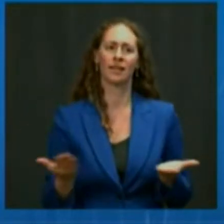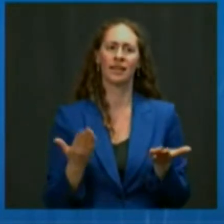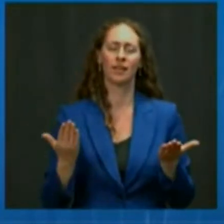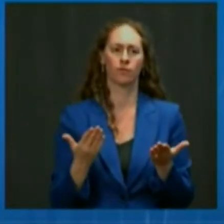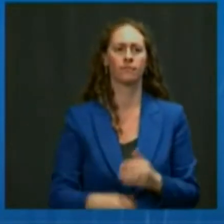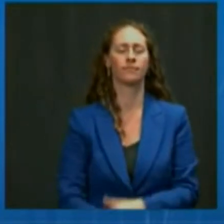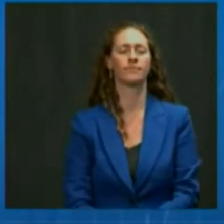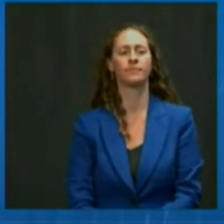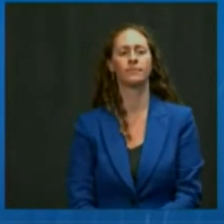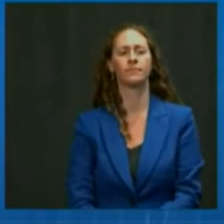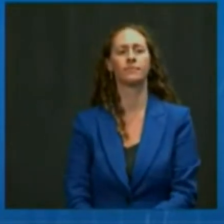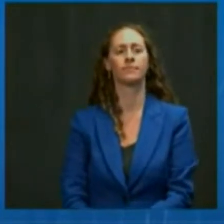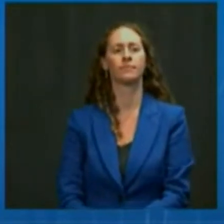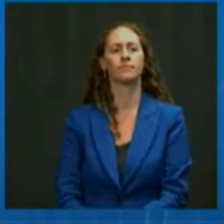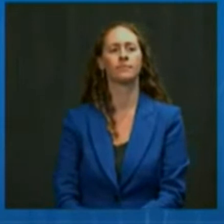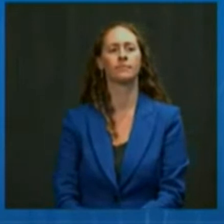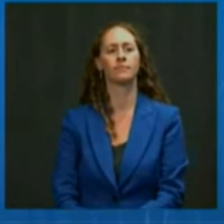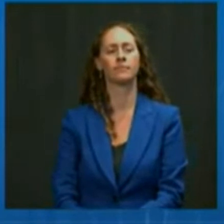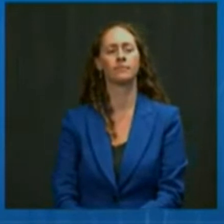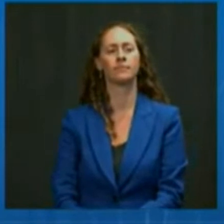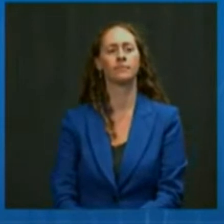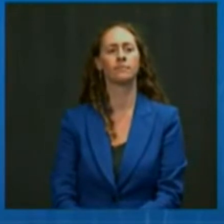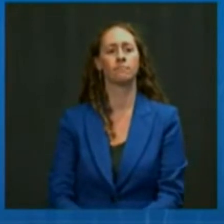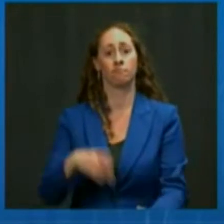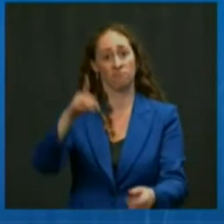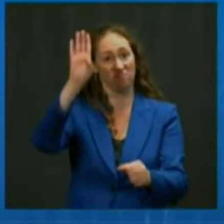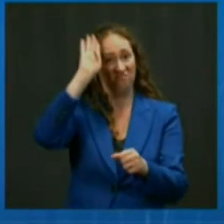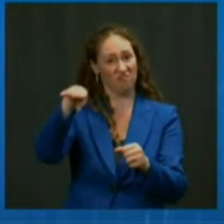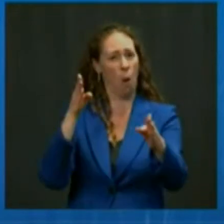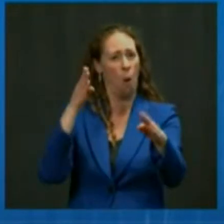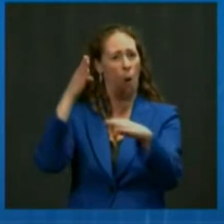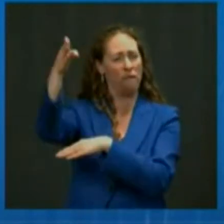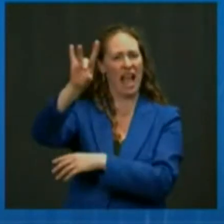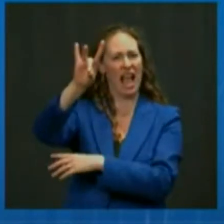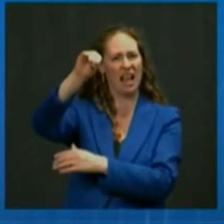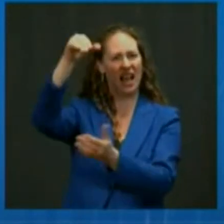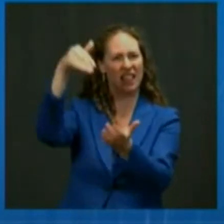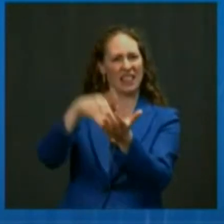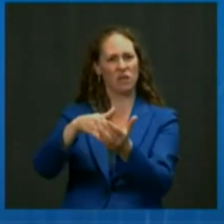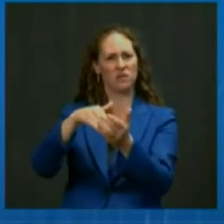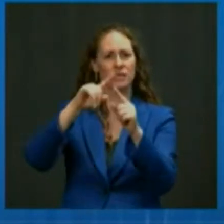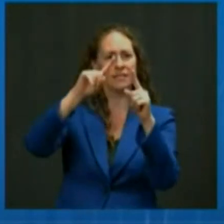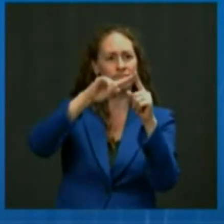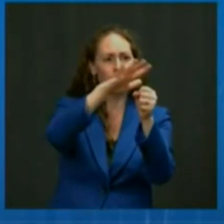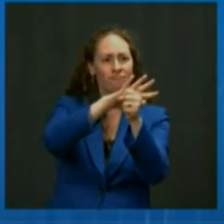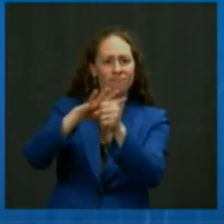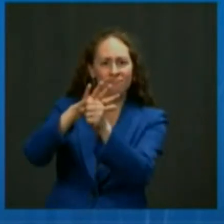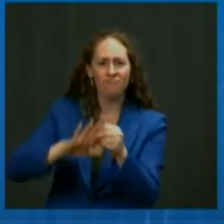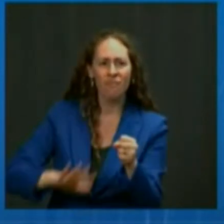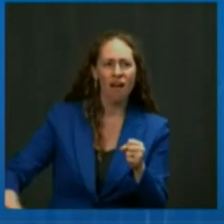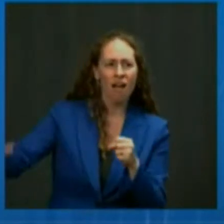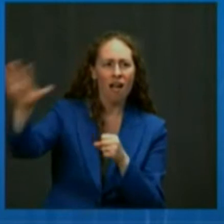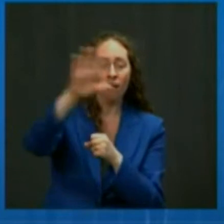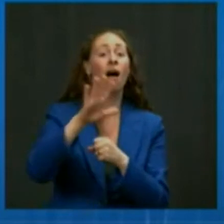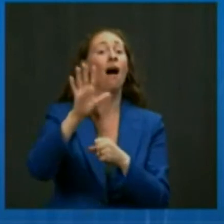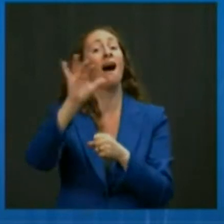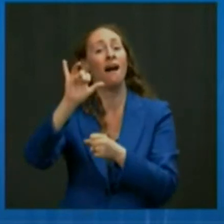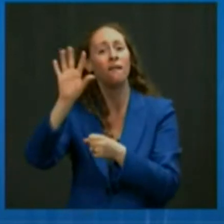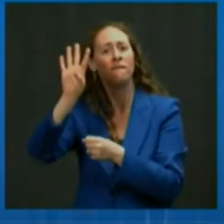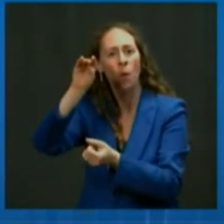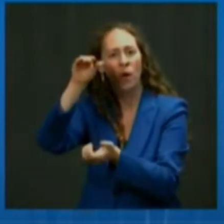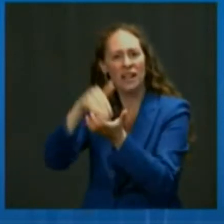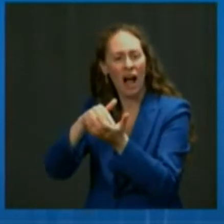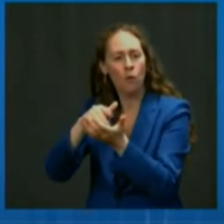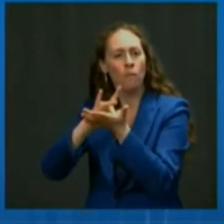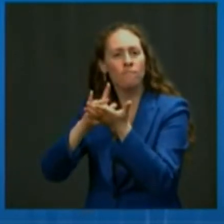roughly 80,000 places across the country, including over 40,000 local pharmacies. In